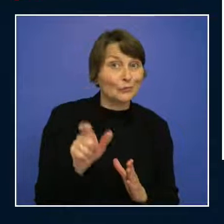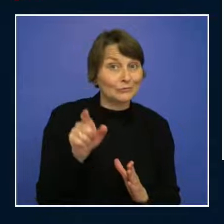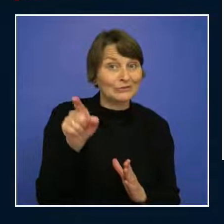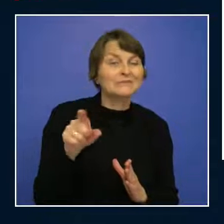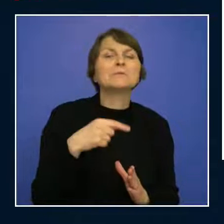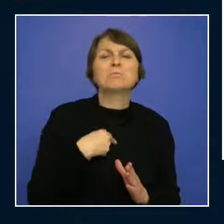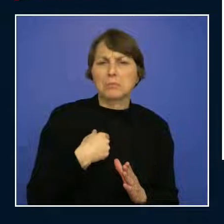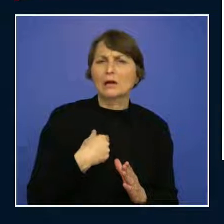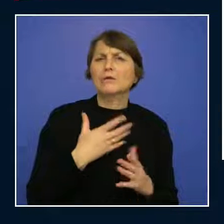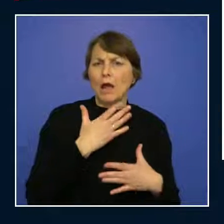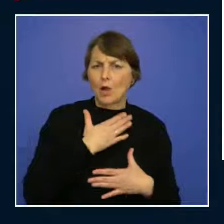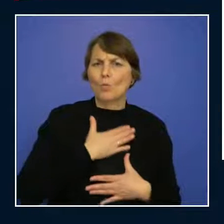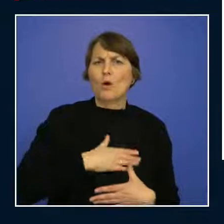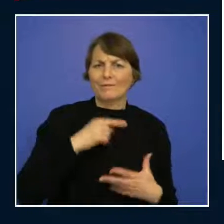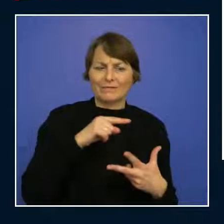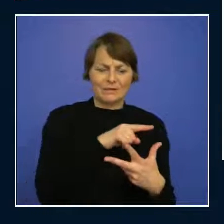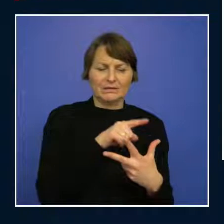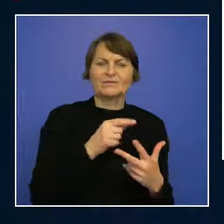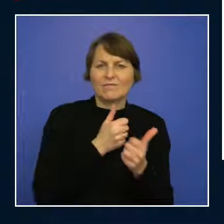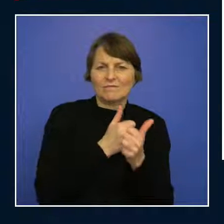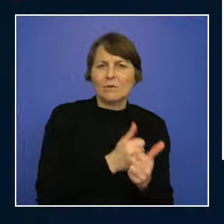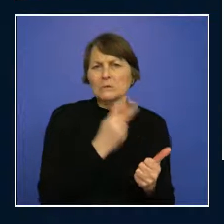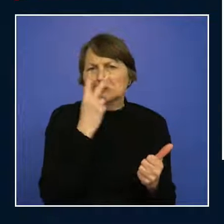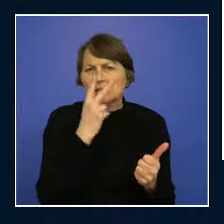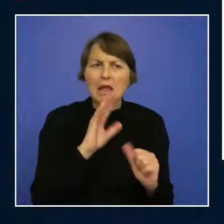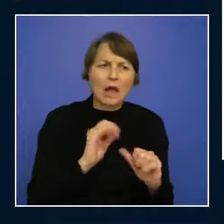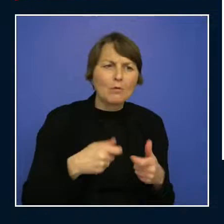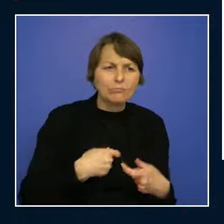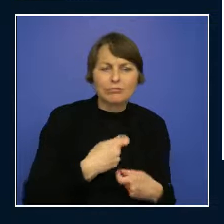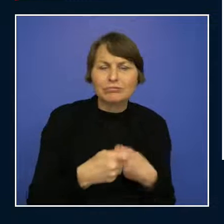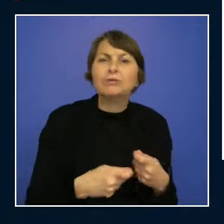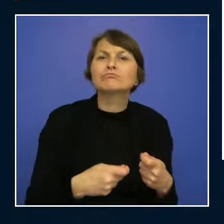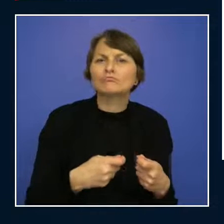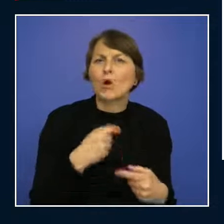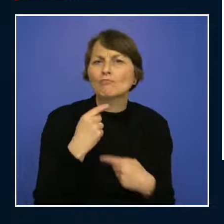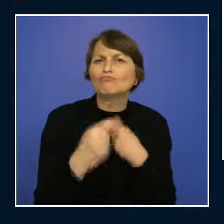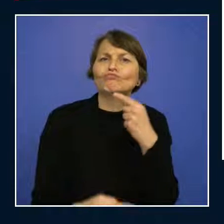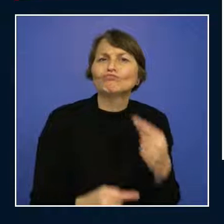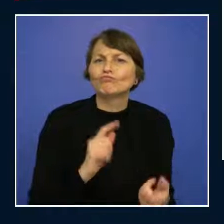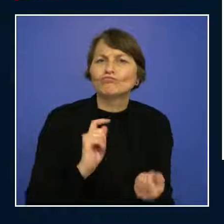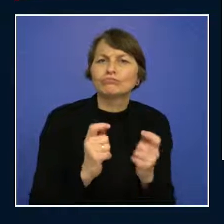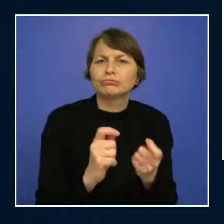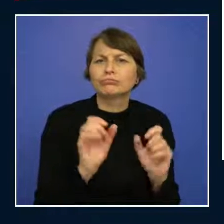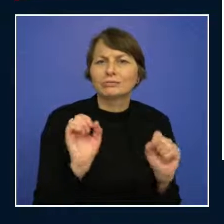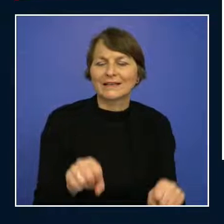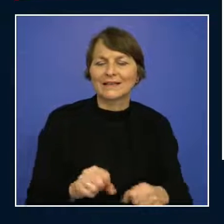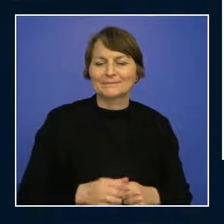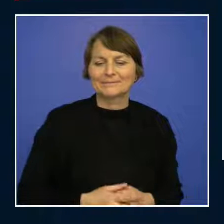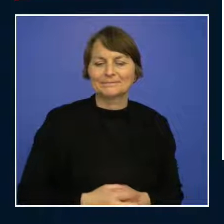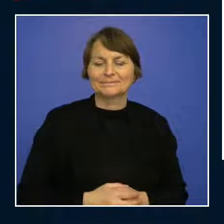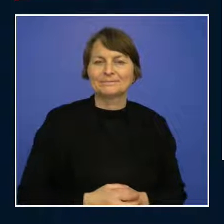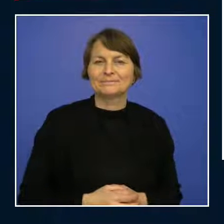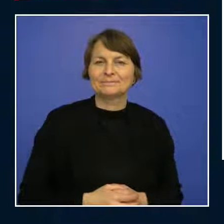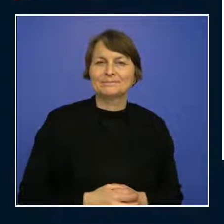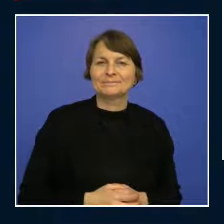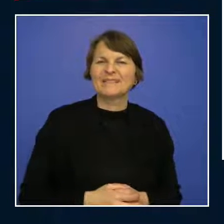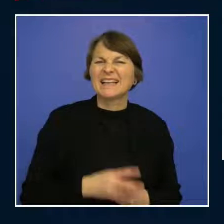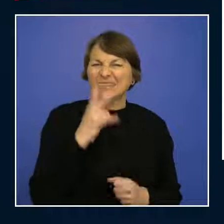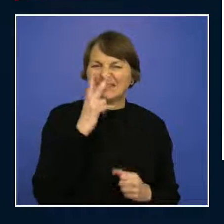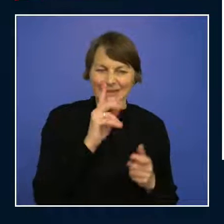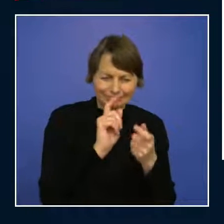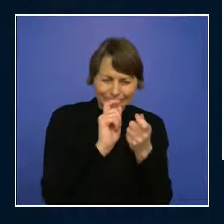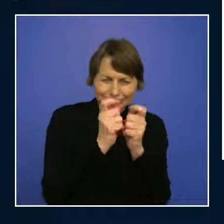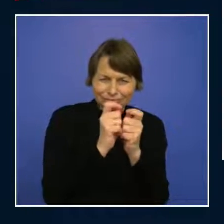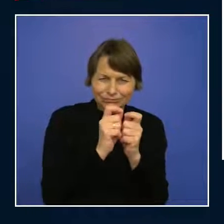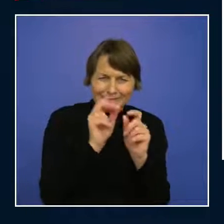with to see how it performs, and then I can change things as we go. If we look further down at some of the configurations, we can have the